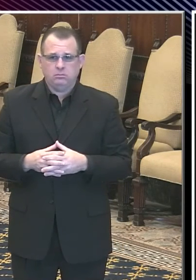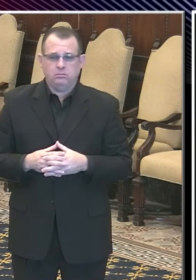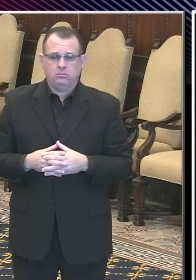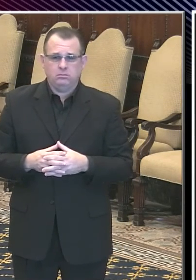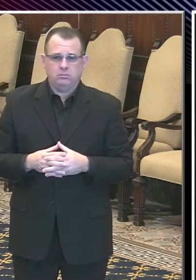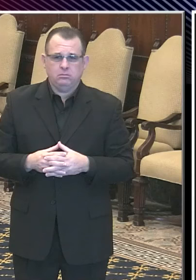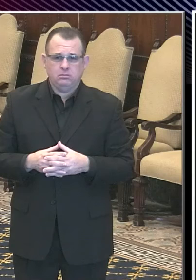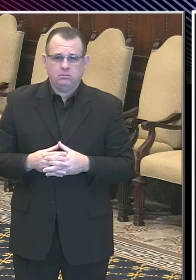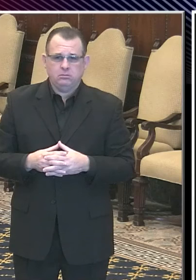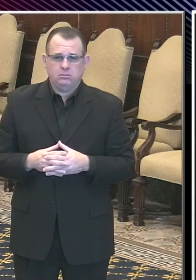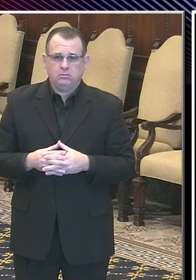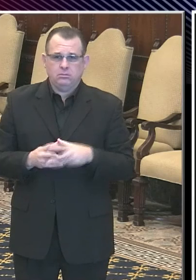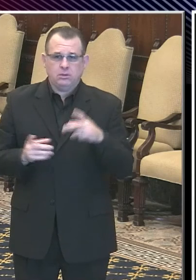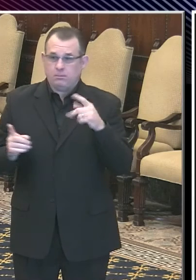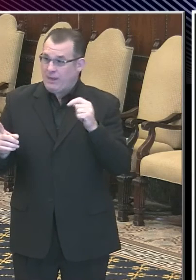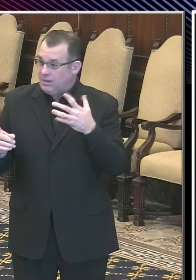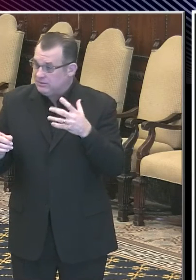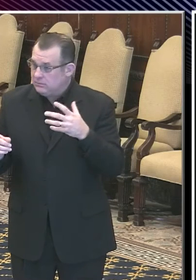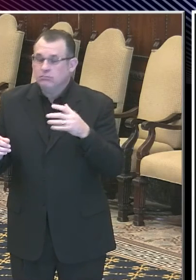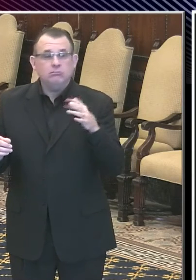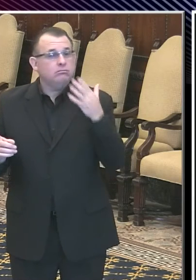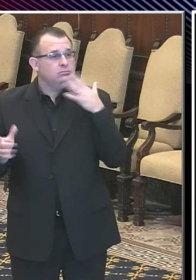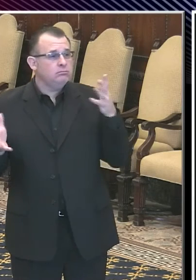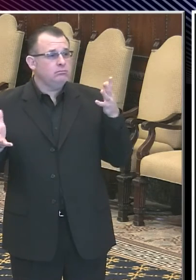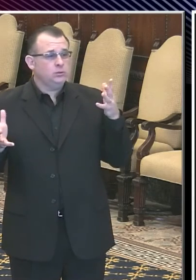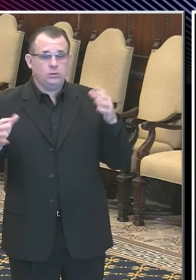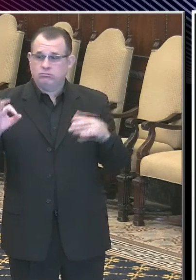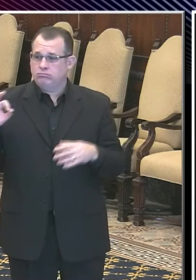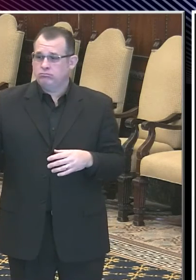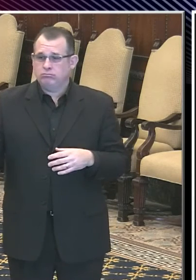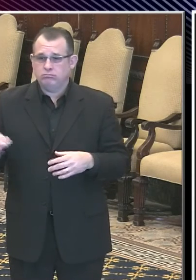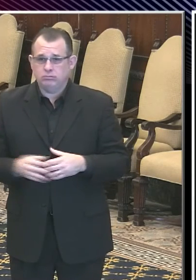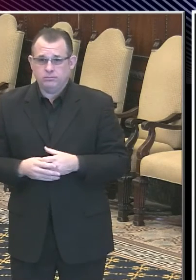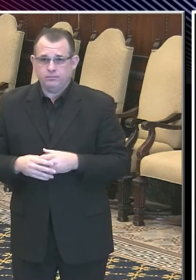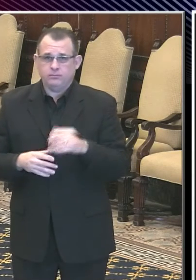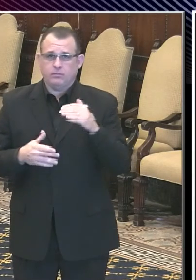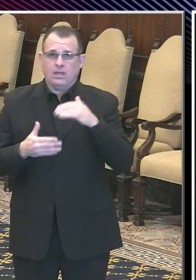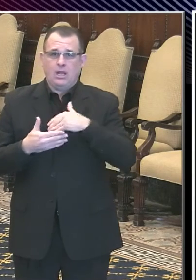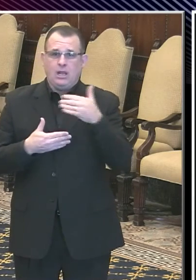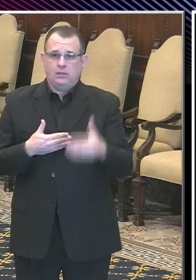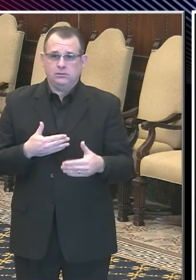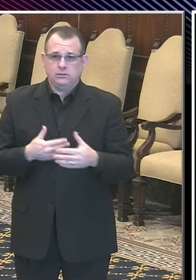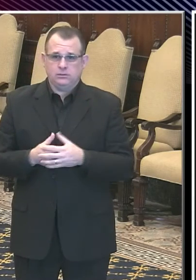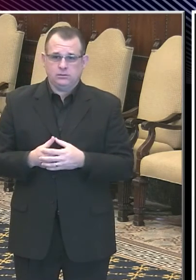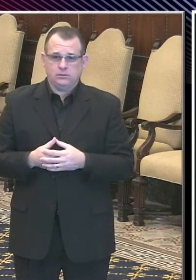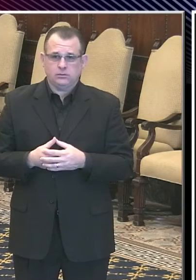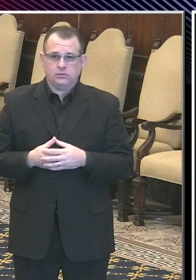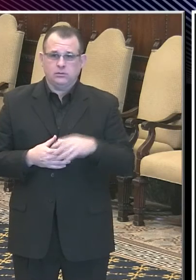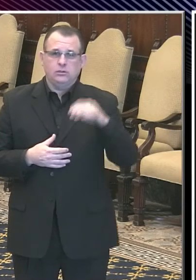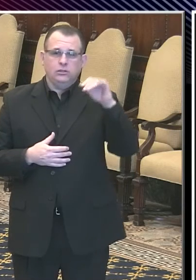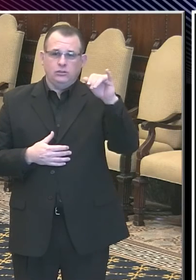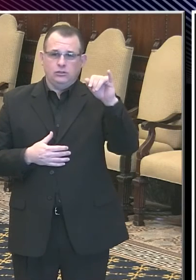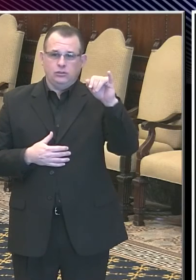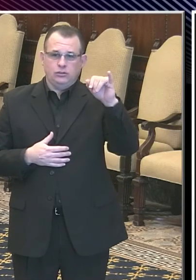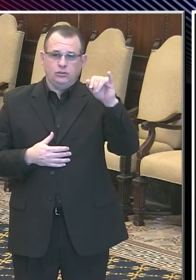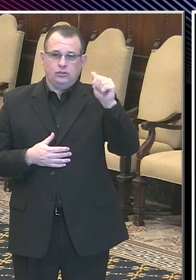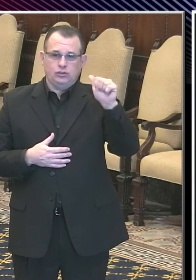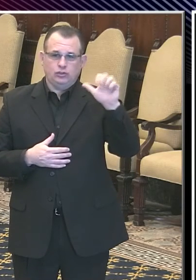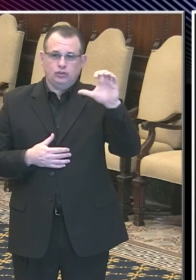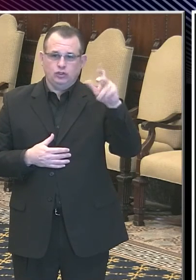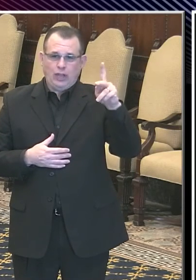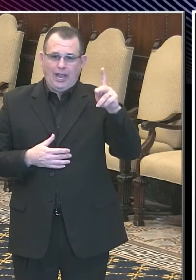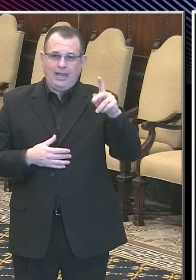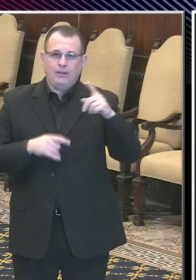Is that it, Pat? That's it. Thanks. Okay. Thank you. Now we're going to go to Jack Tomczyk from Metro.